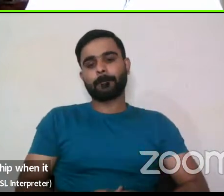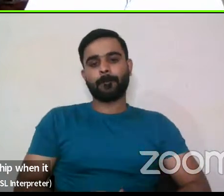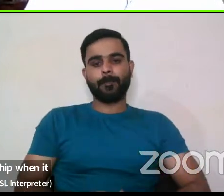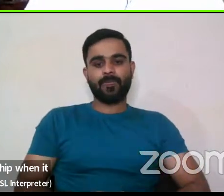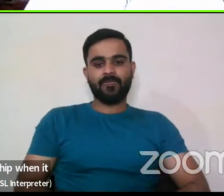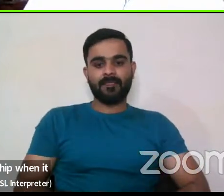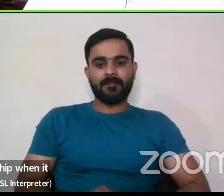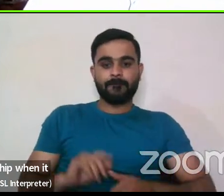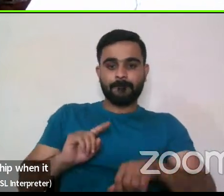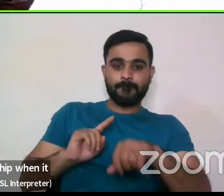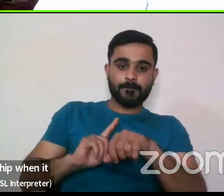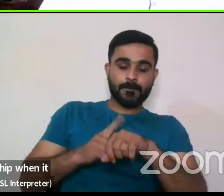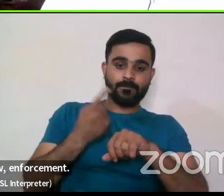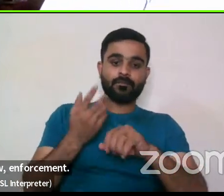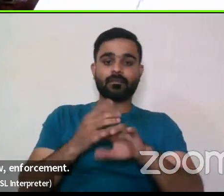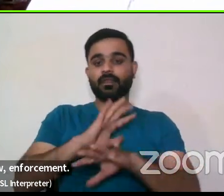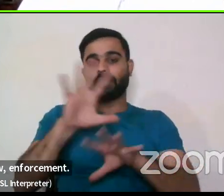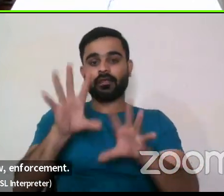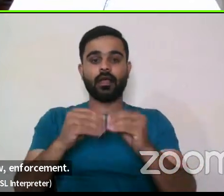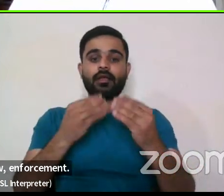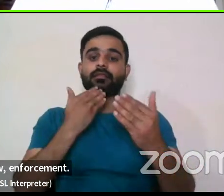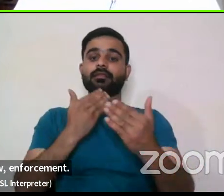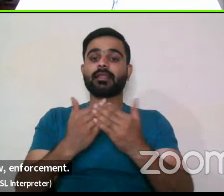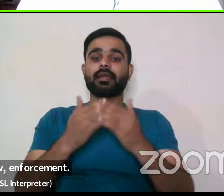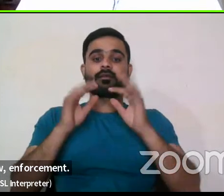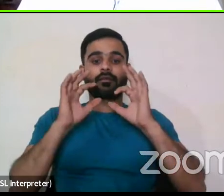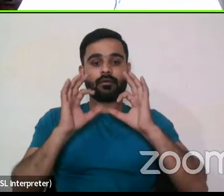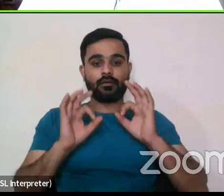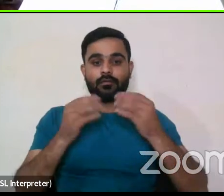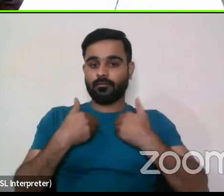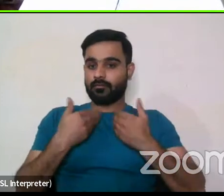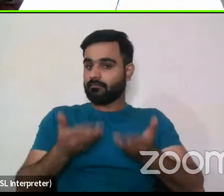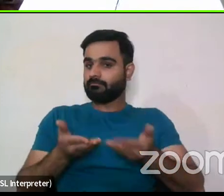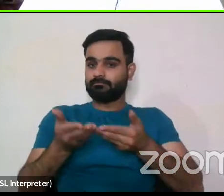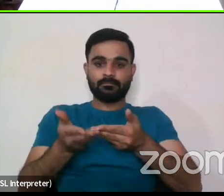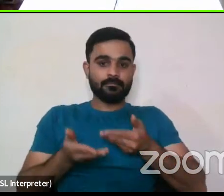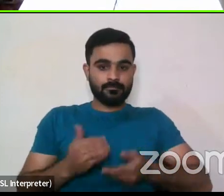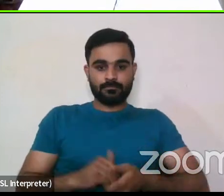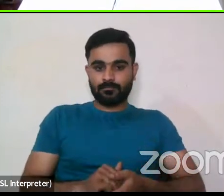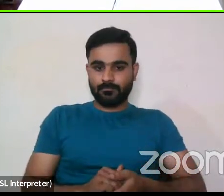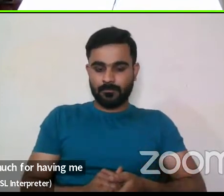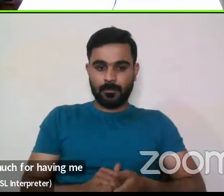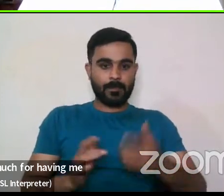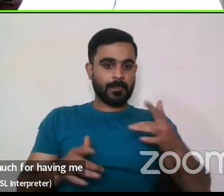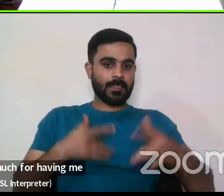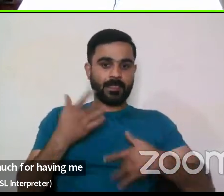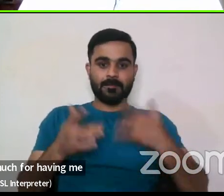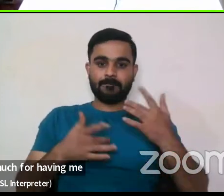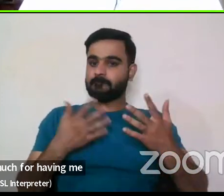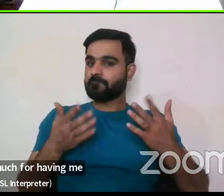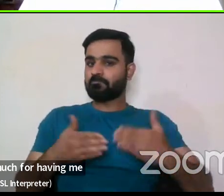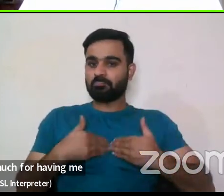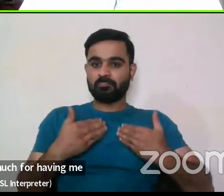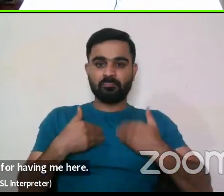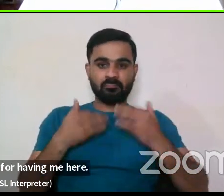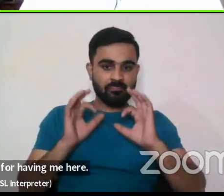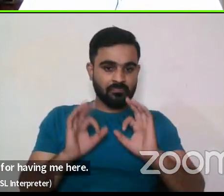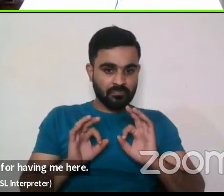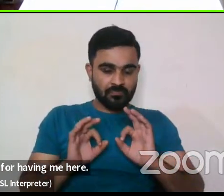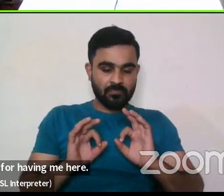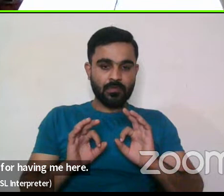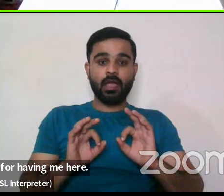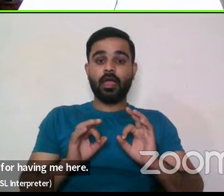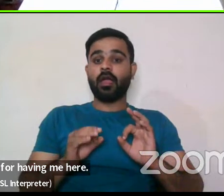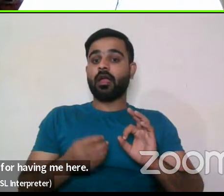So first and foremost, thank you very much for having me here. I feel delighted as well as